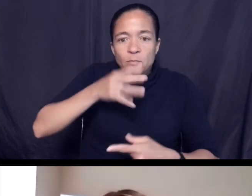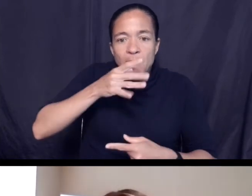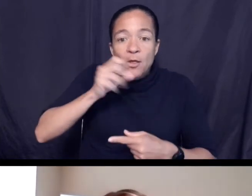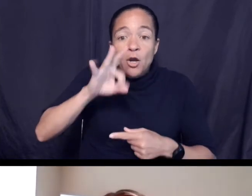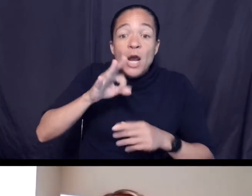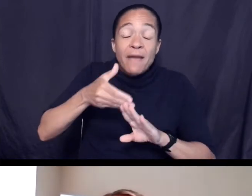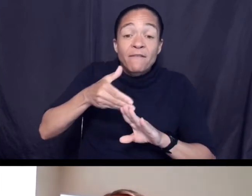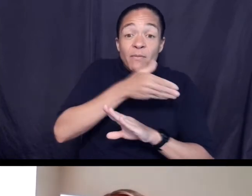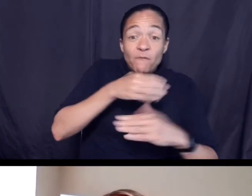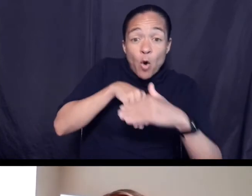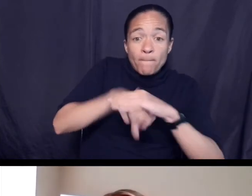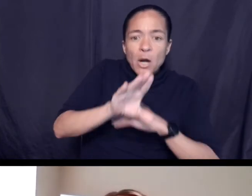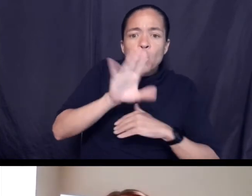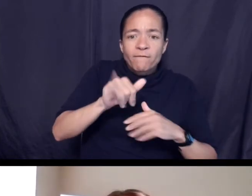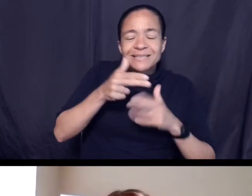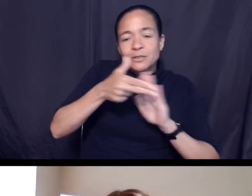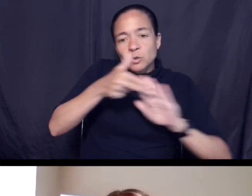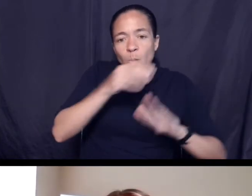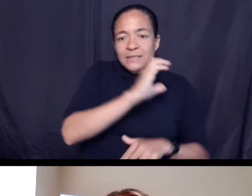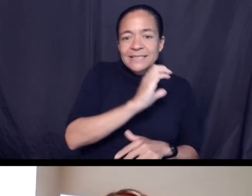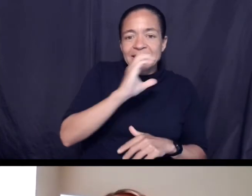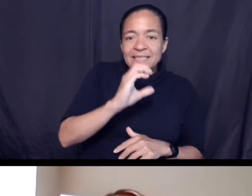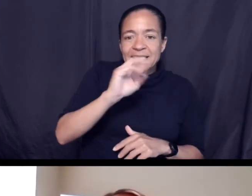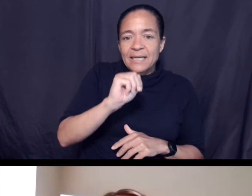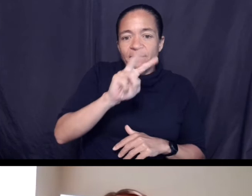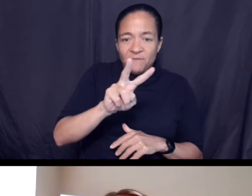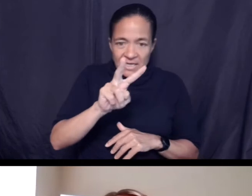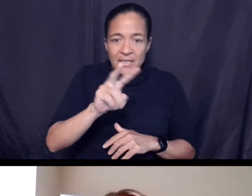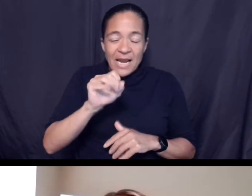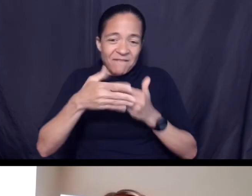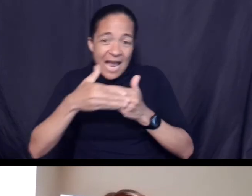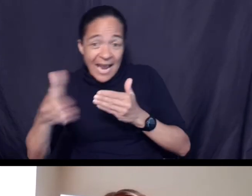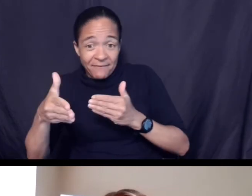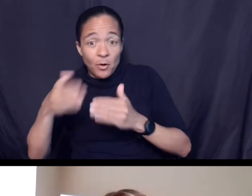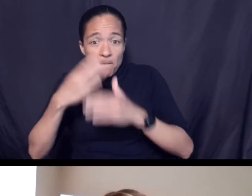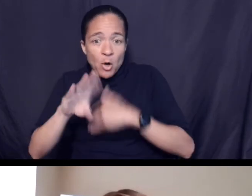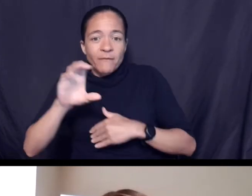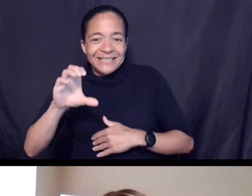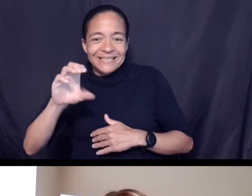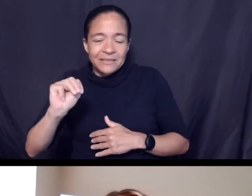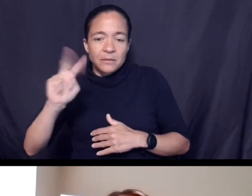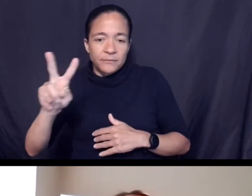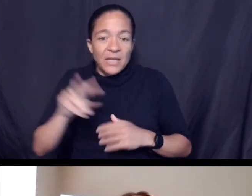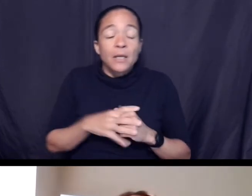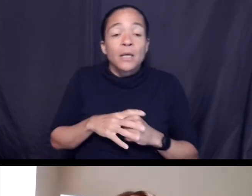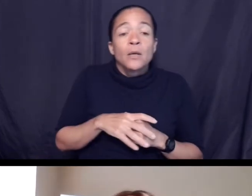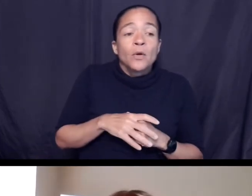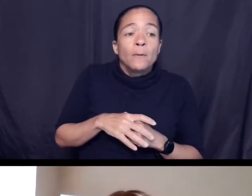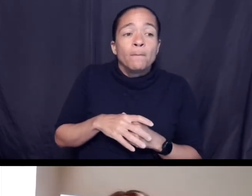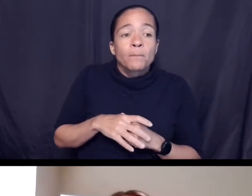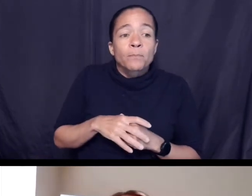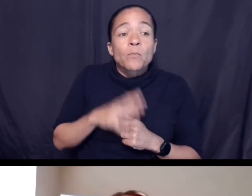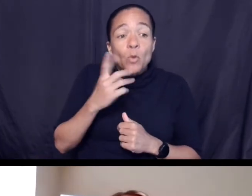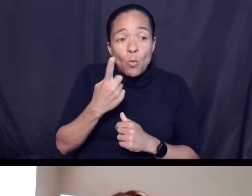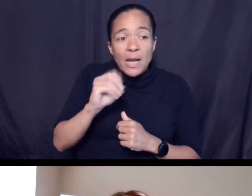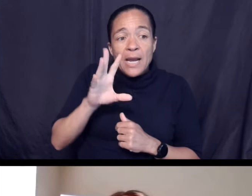called congenital CMV. We abbreviate that CCMV. Overall, 1 in 200 infants are born with the virus, and 1 in 5